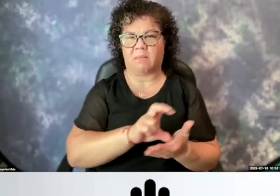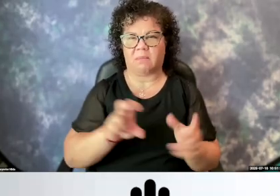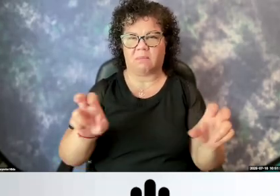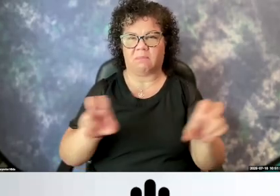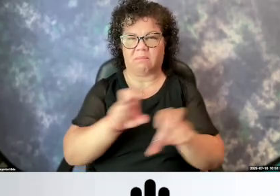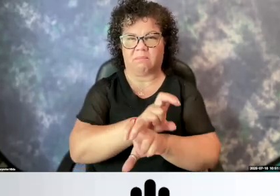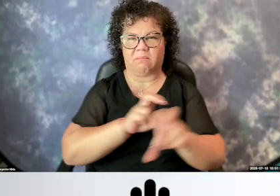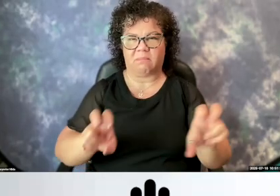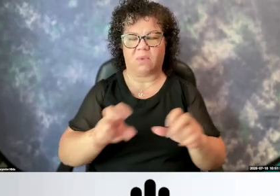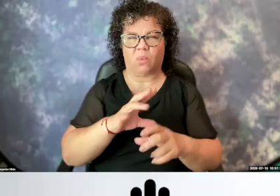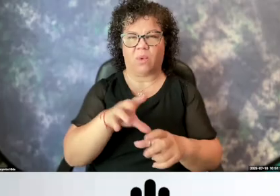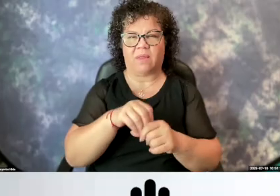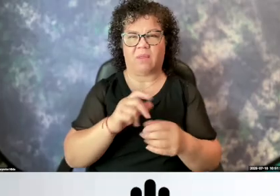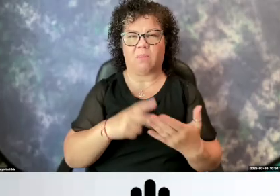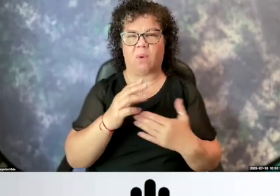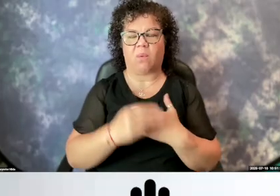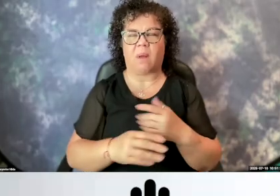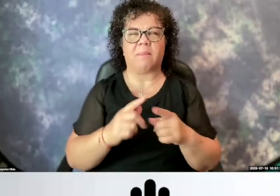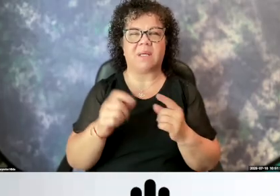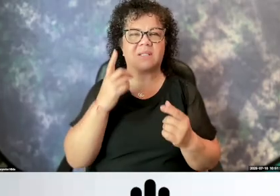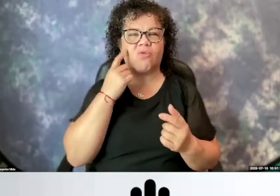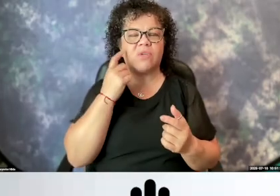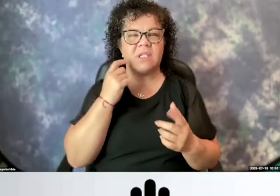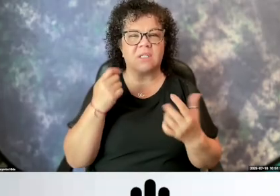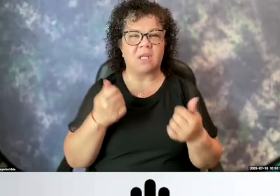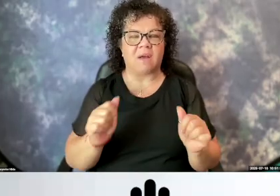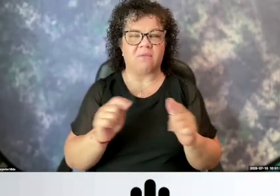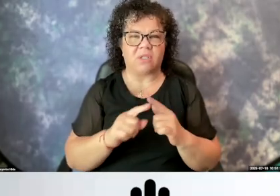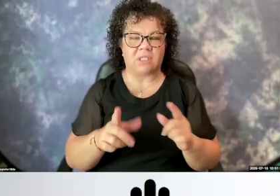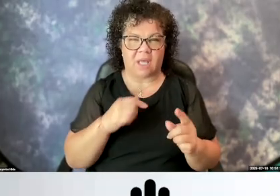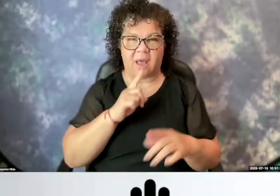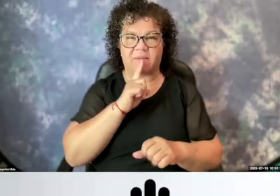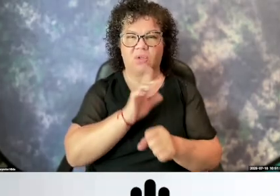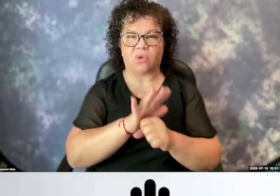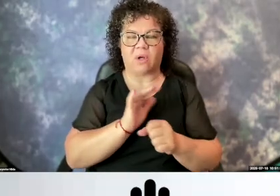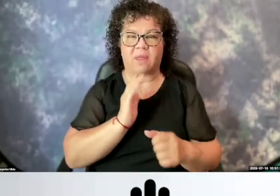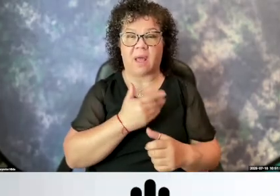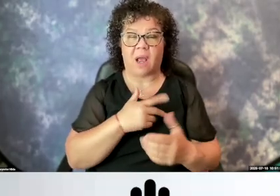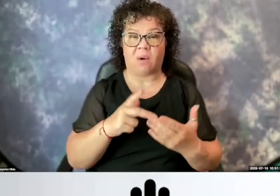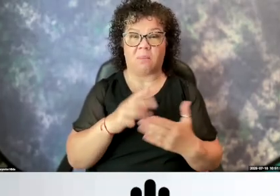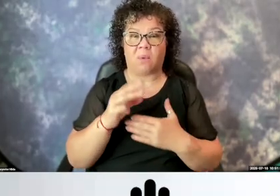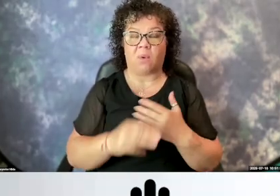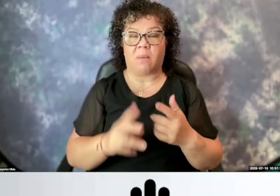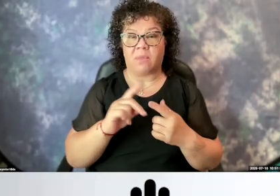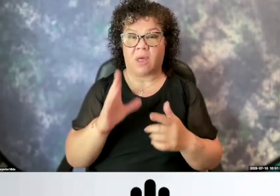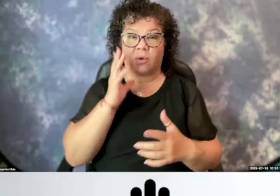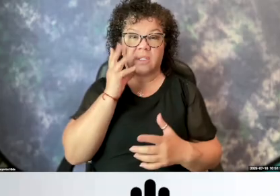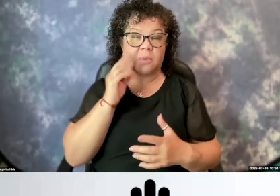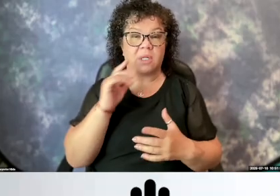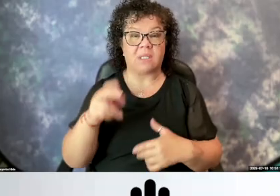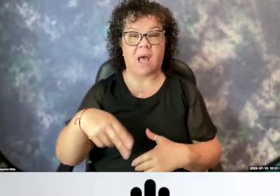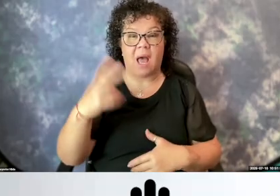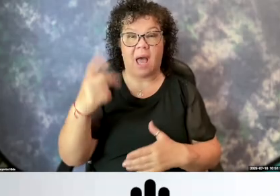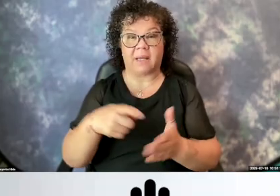efforts have ensured that the programs that are experiencing the highest demand and closing their programs because